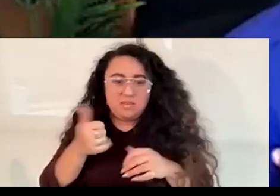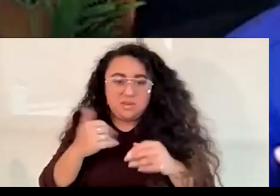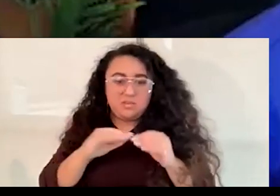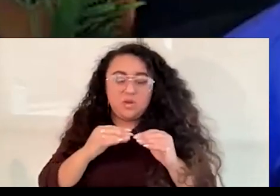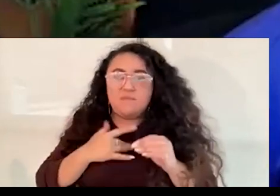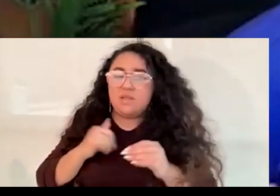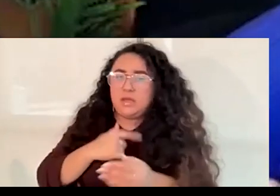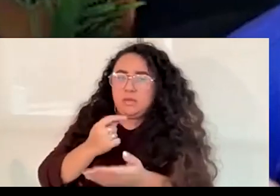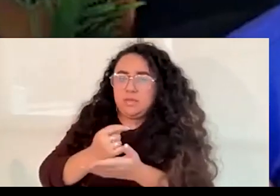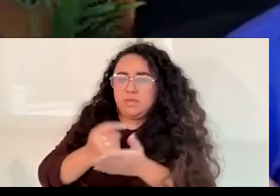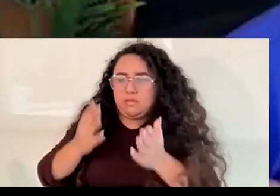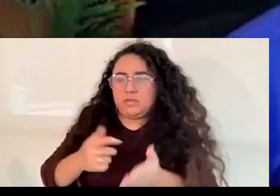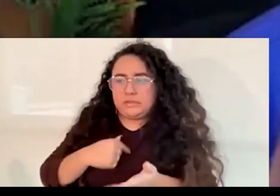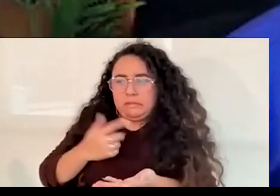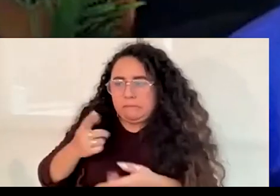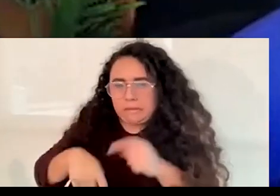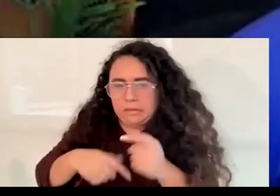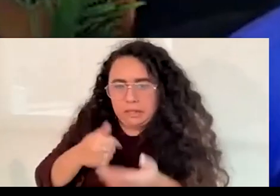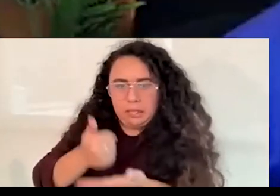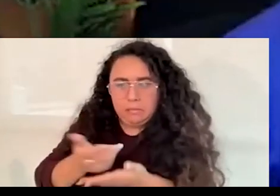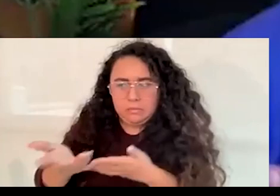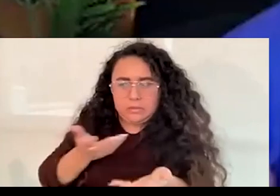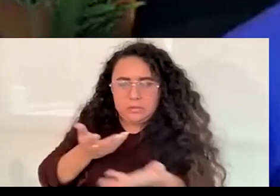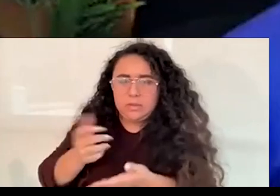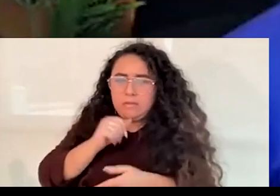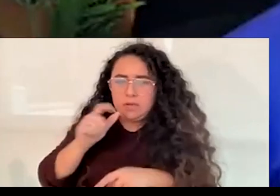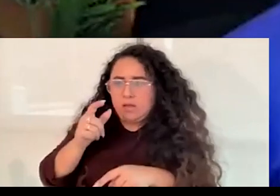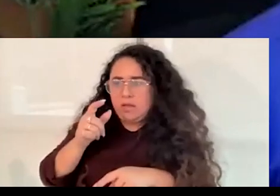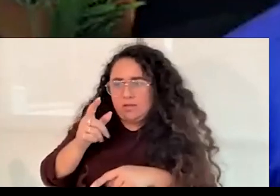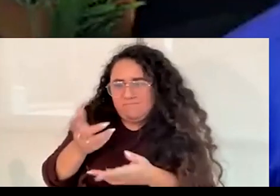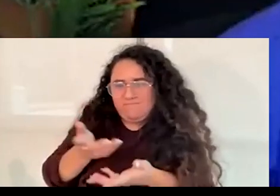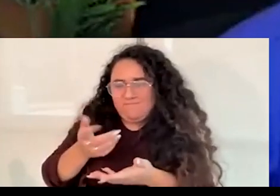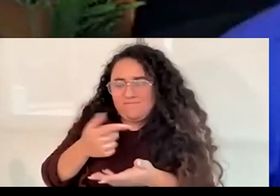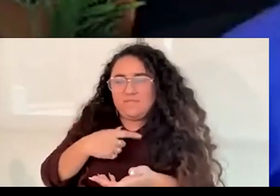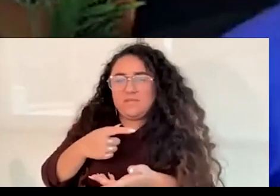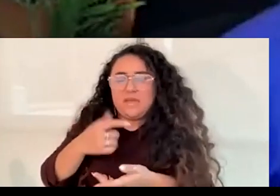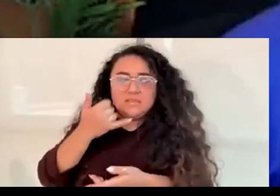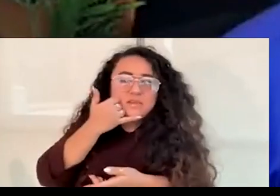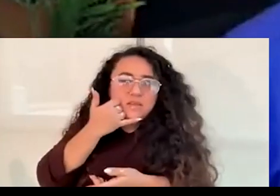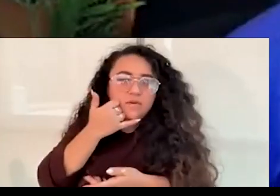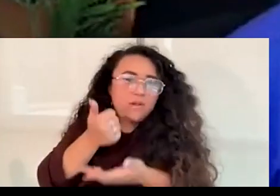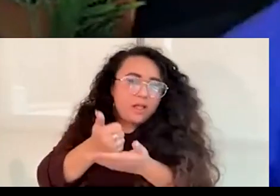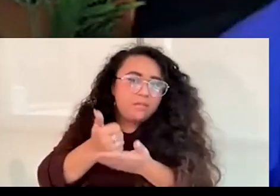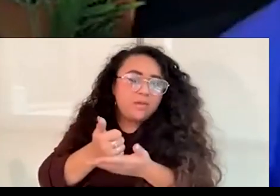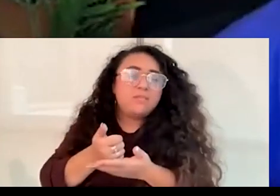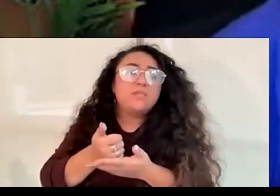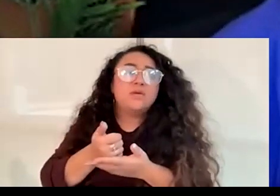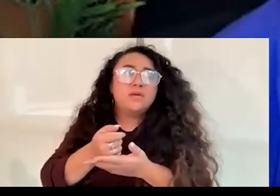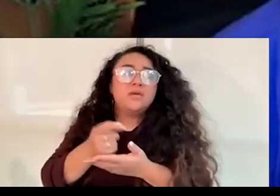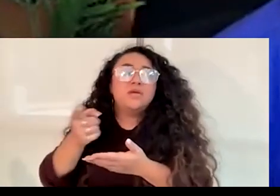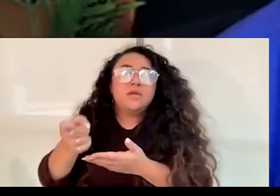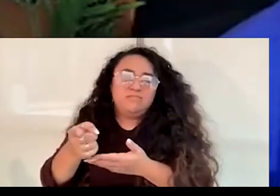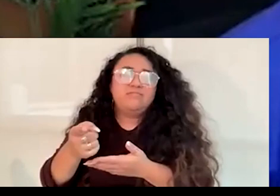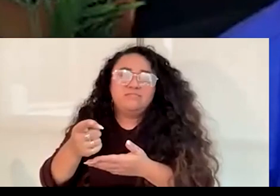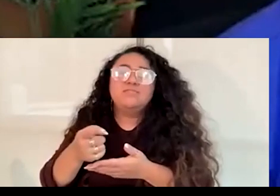a therapist. It's not much I could have done, but I stayed on the phone with this individual for many times. Mm-hmm. But that person ended up committing another serious crime